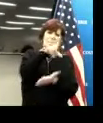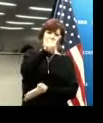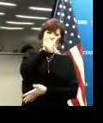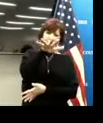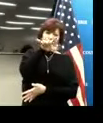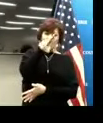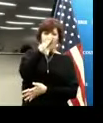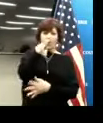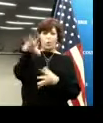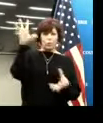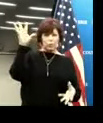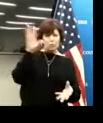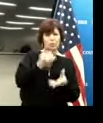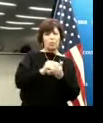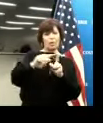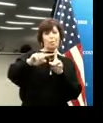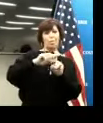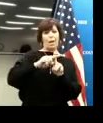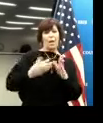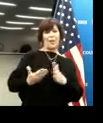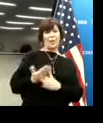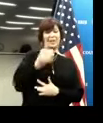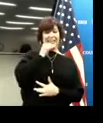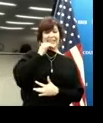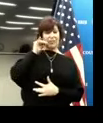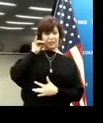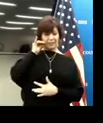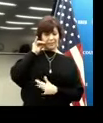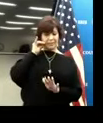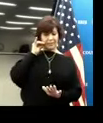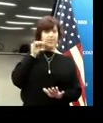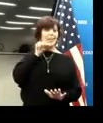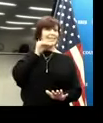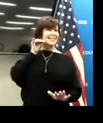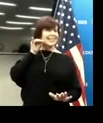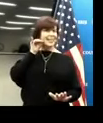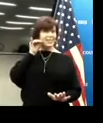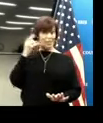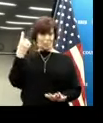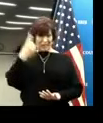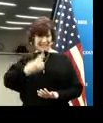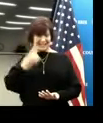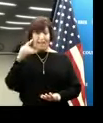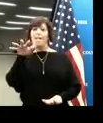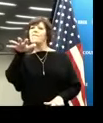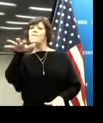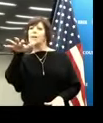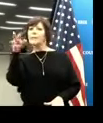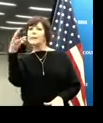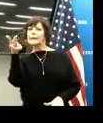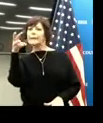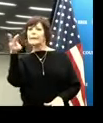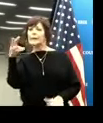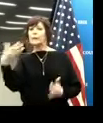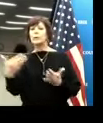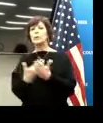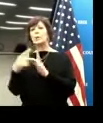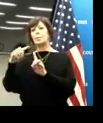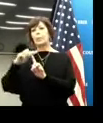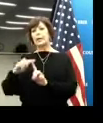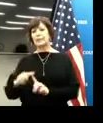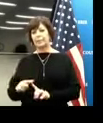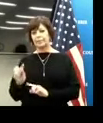19,151 total positive cases through yesterday. Yesterday alone, there were 516 new cases in Erie